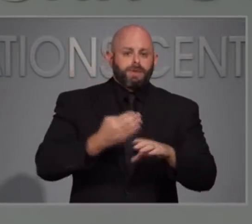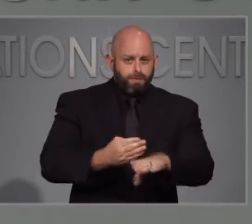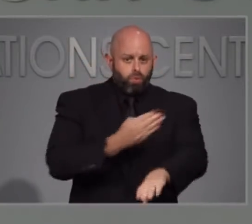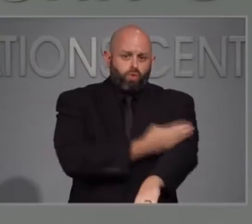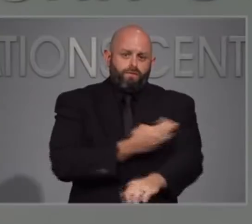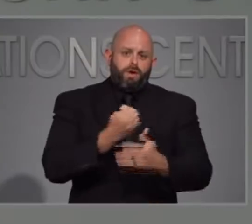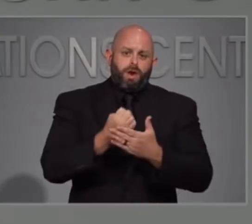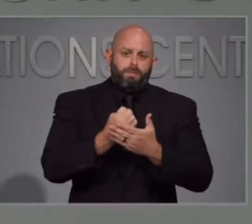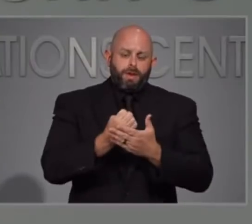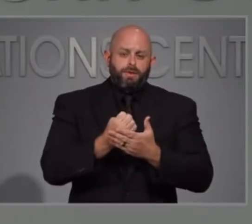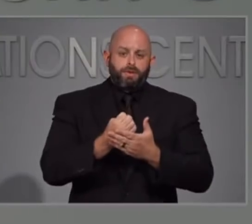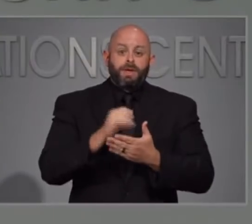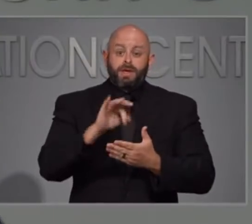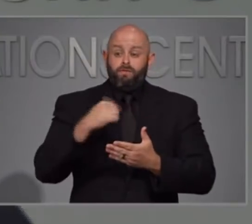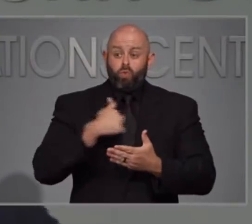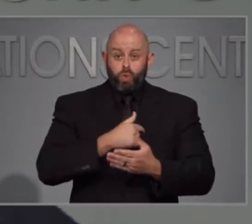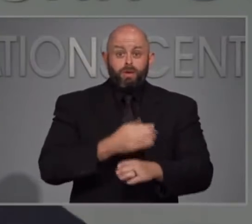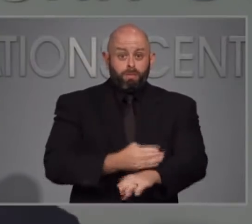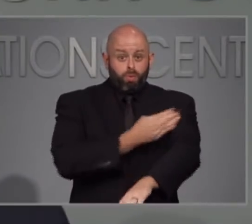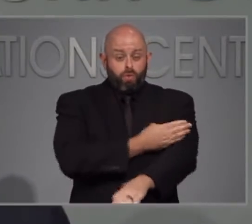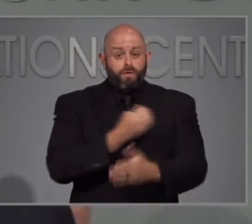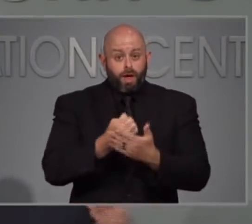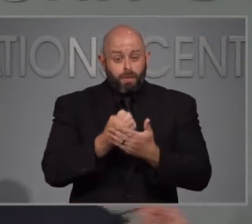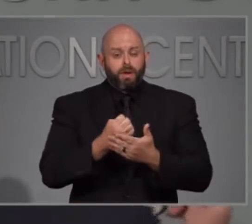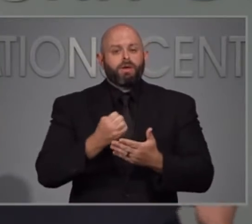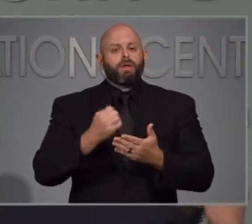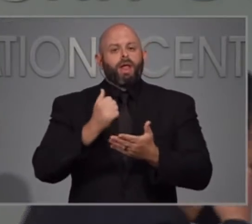that. Dr. Cohen.